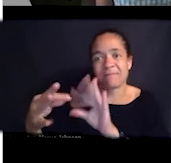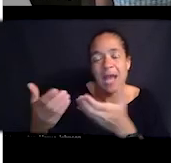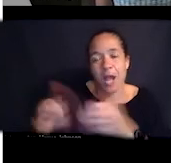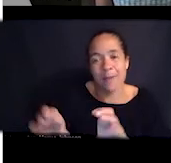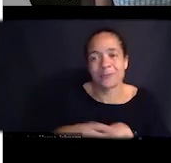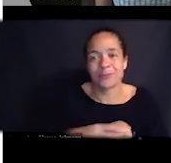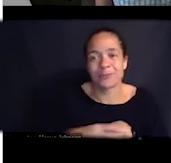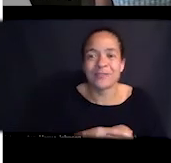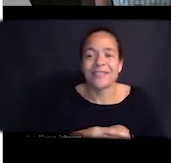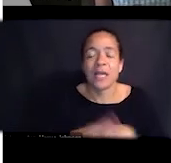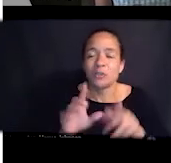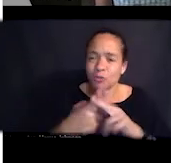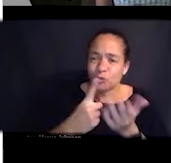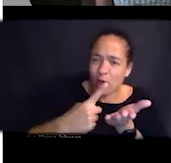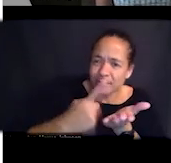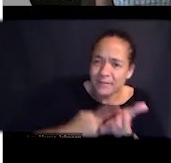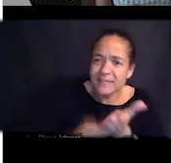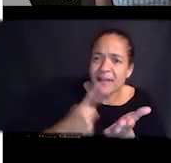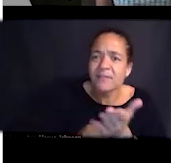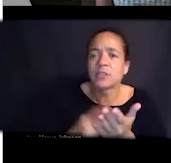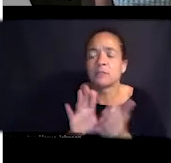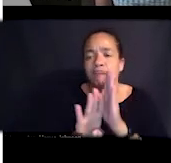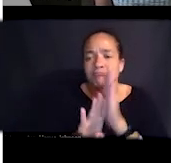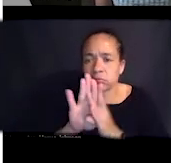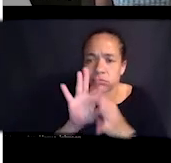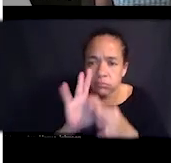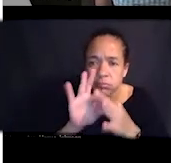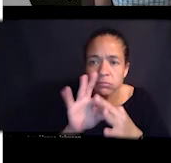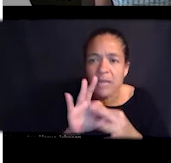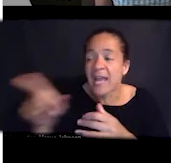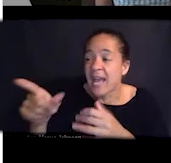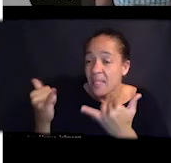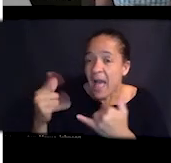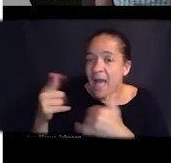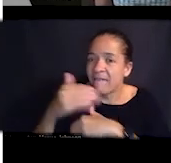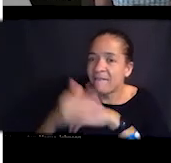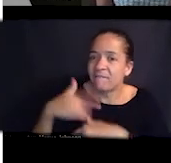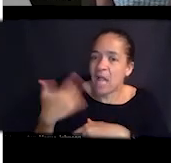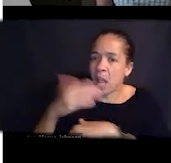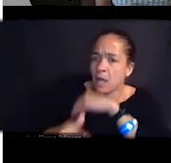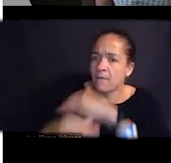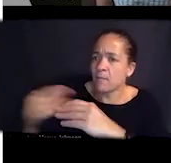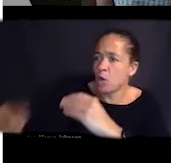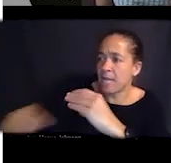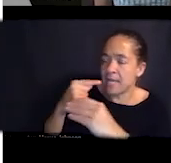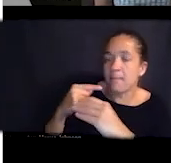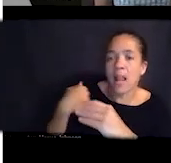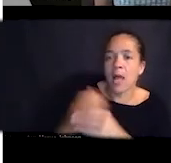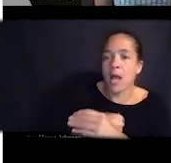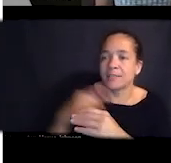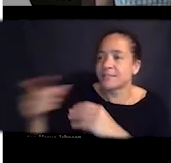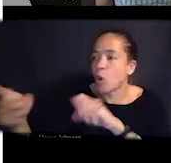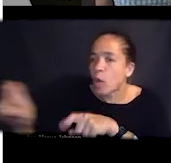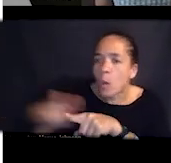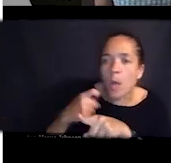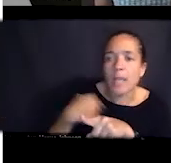the relationships, which, you know, they feel comfortable now emailing us or calling us, and we feel comfortable reaching out to them to